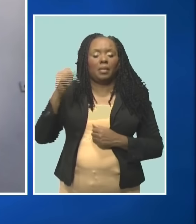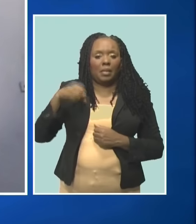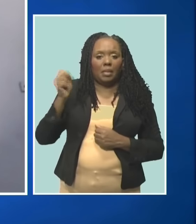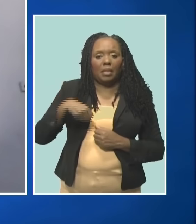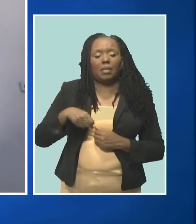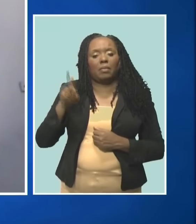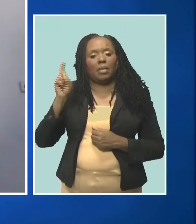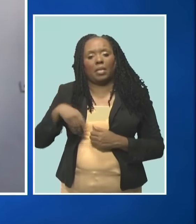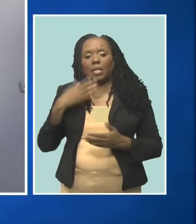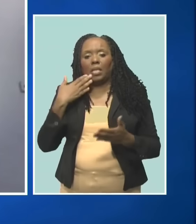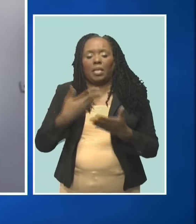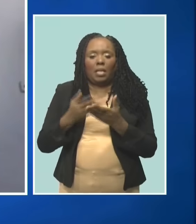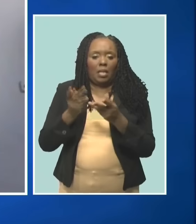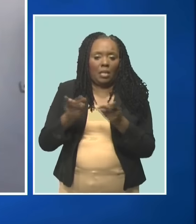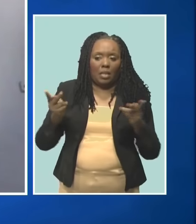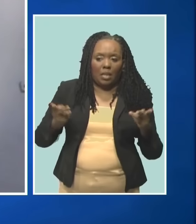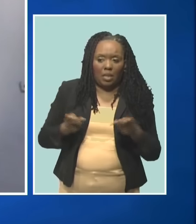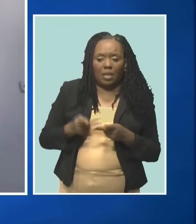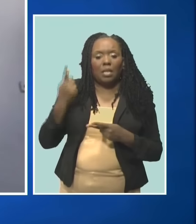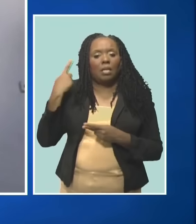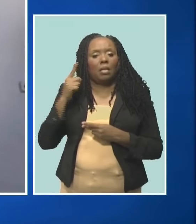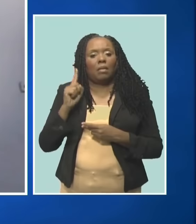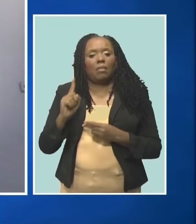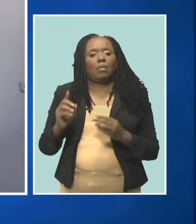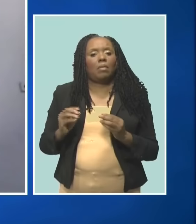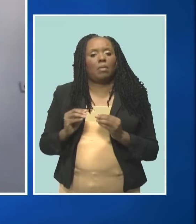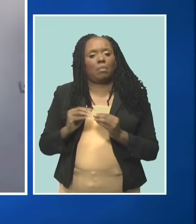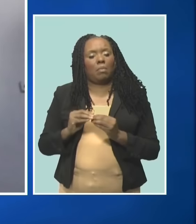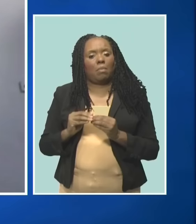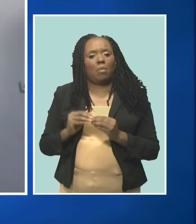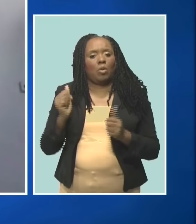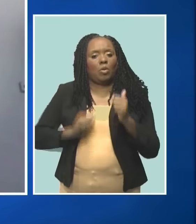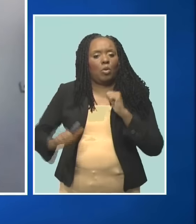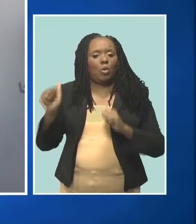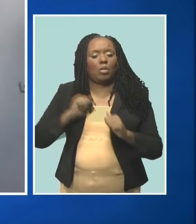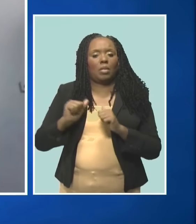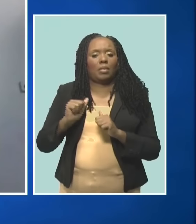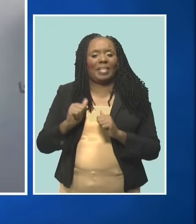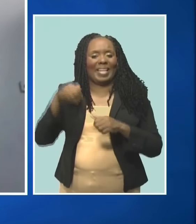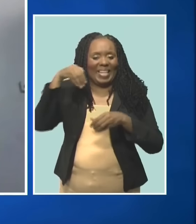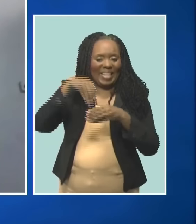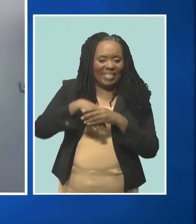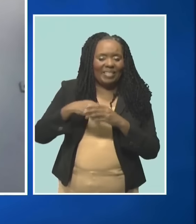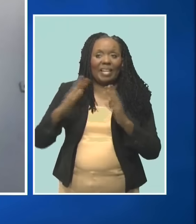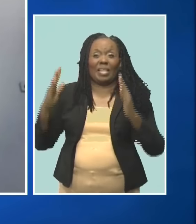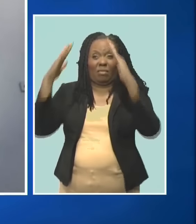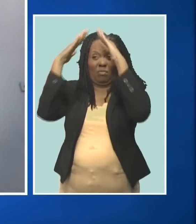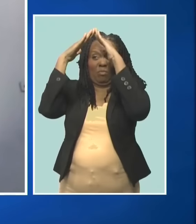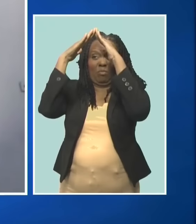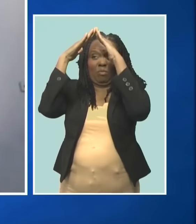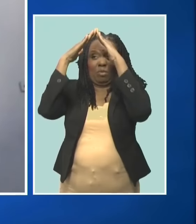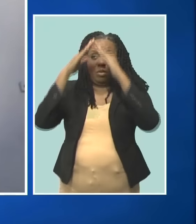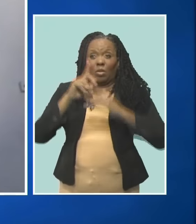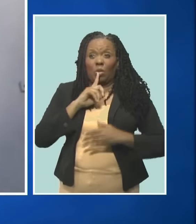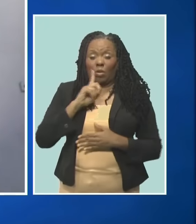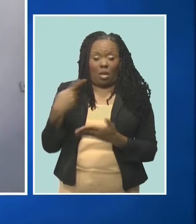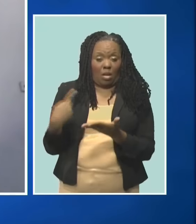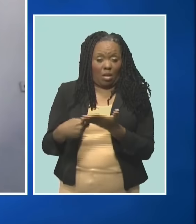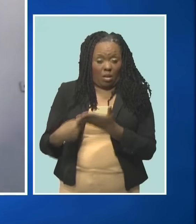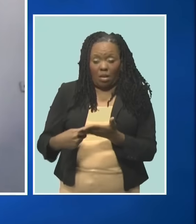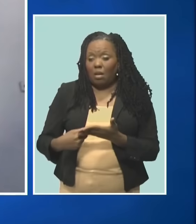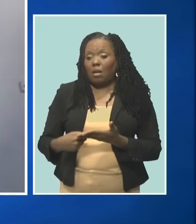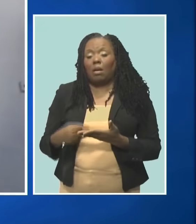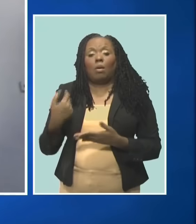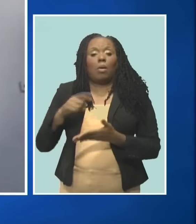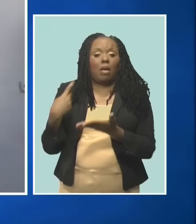proper venues to facilitate, shows that are going to be ready is something that has been engaging the